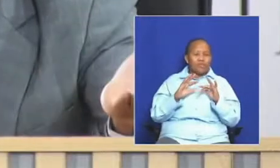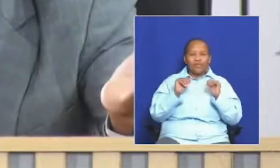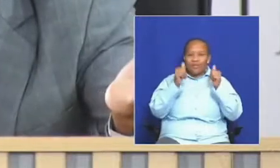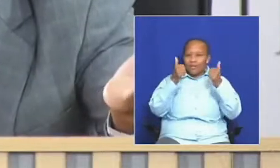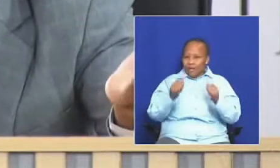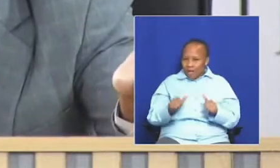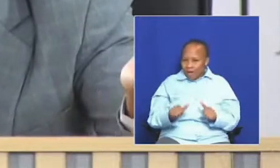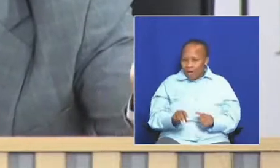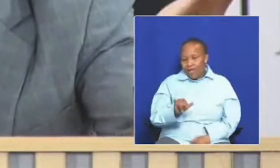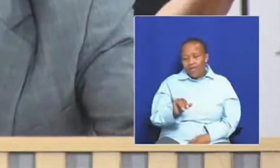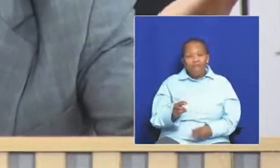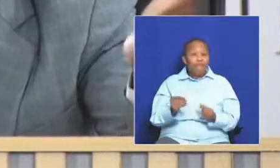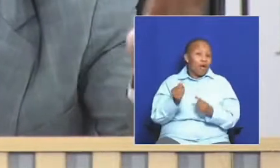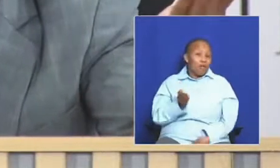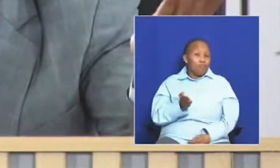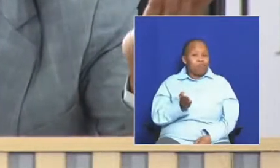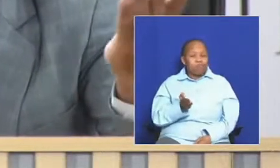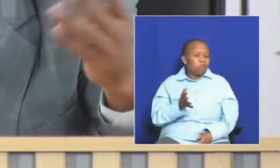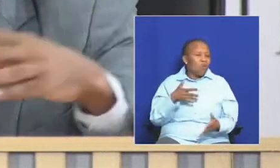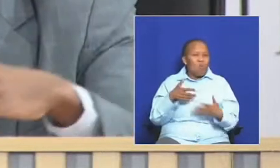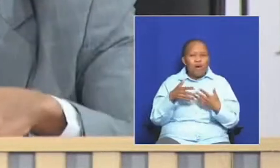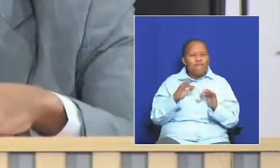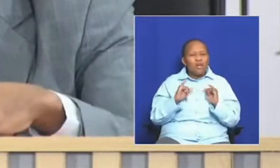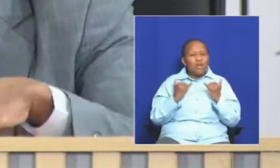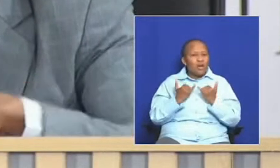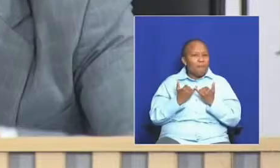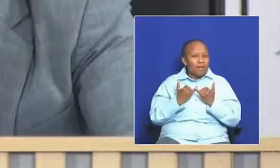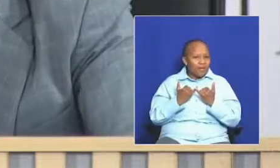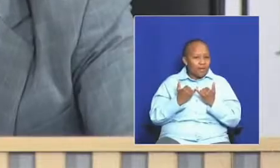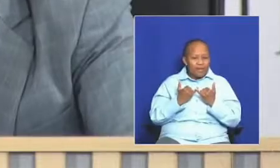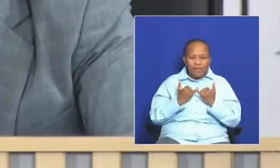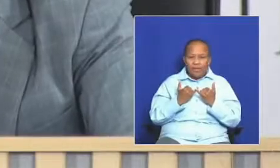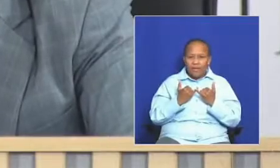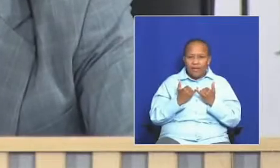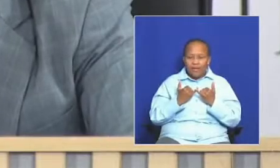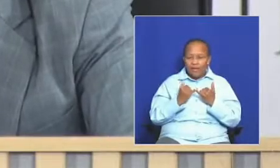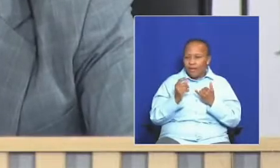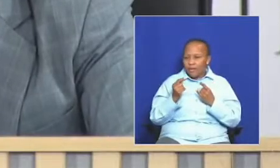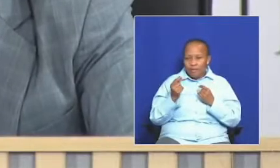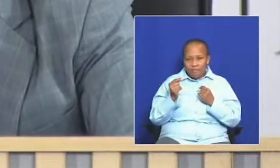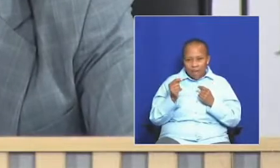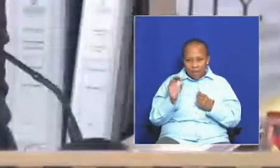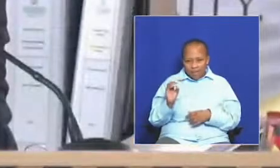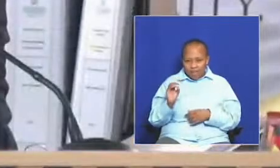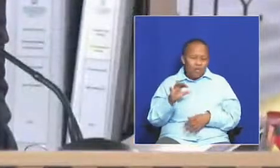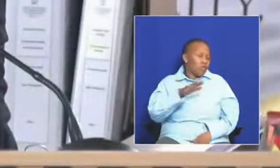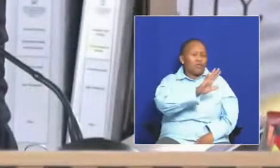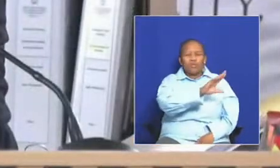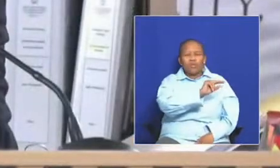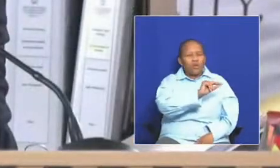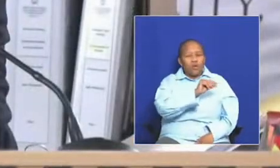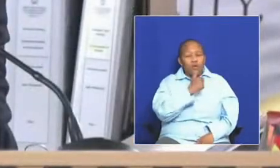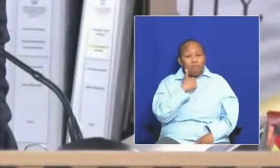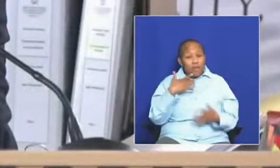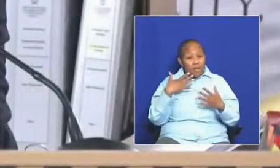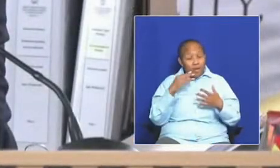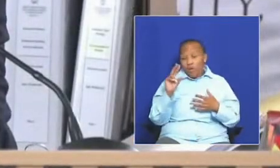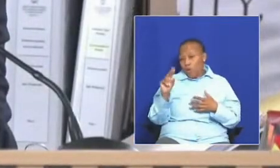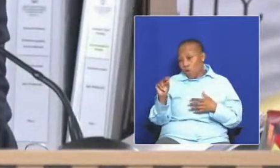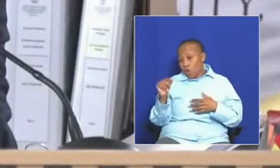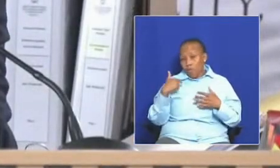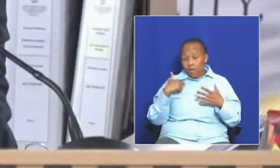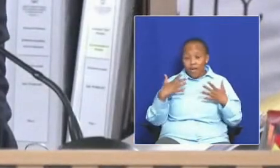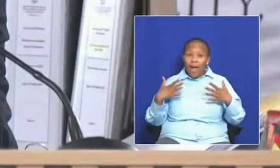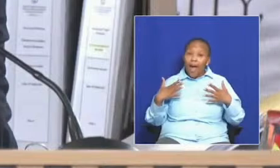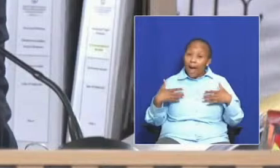just send it from whichever company that I have money in. No, I'm happy. But you remember that you keep suggesting we go look